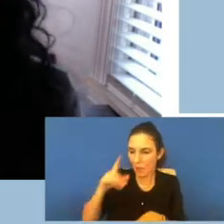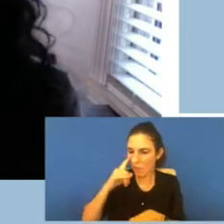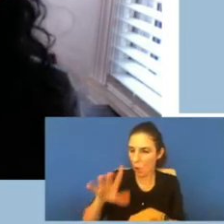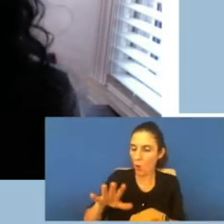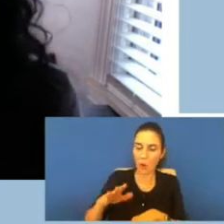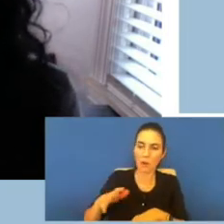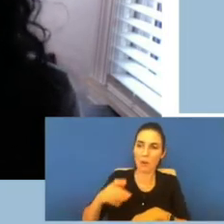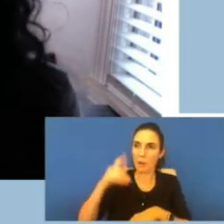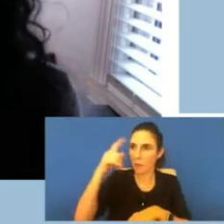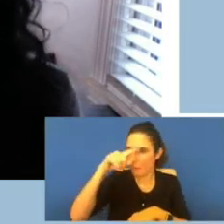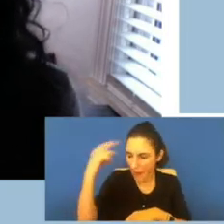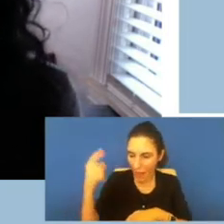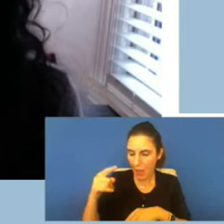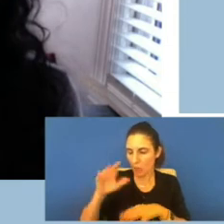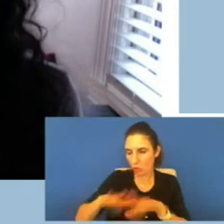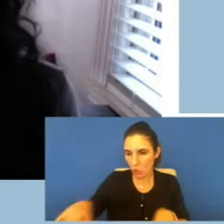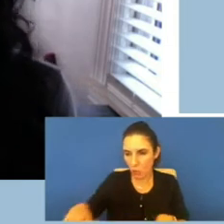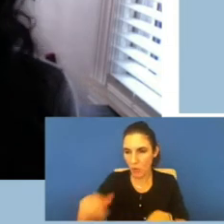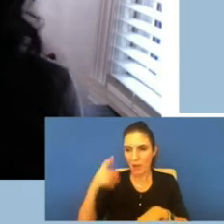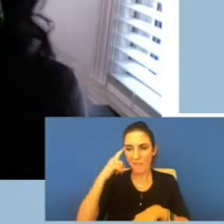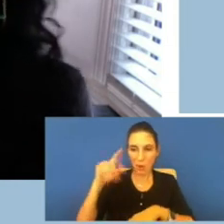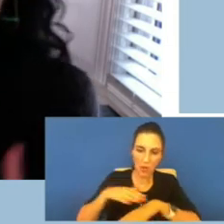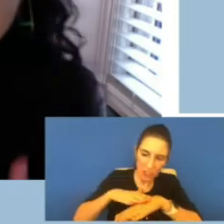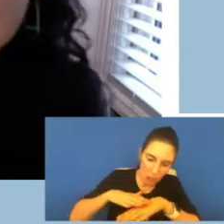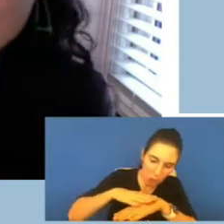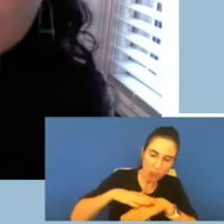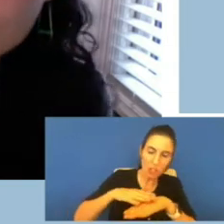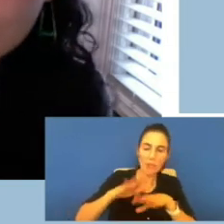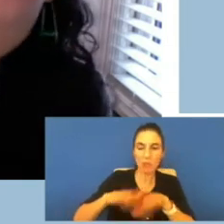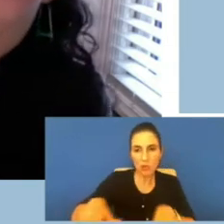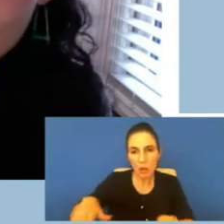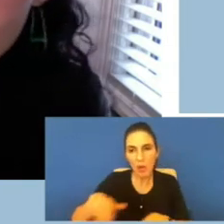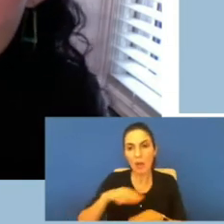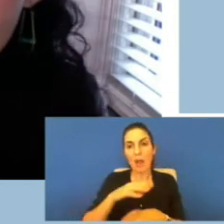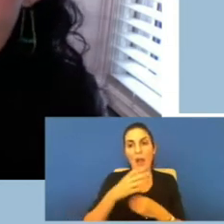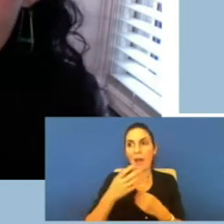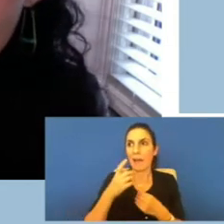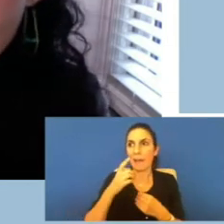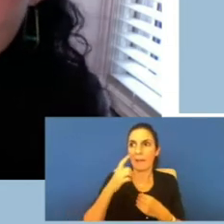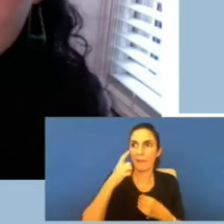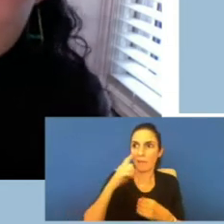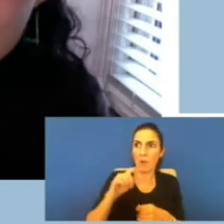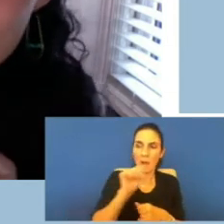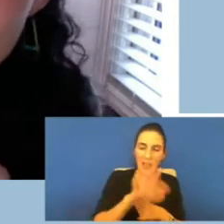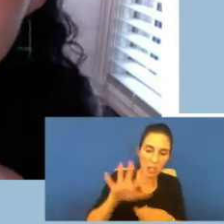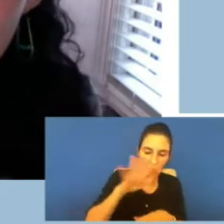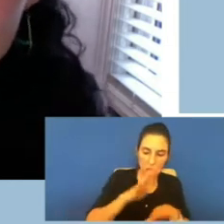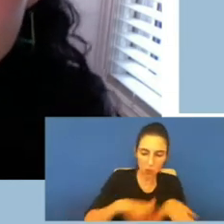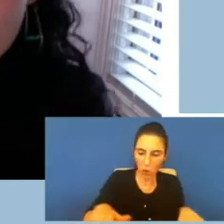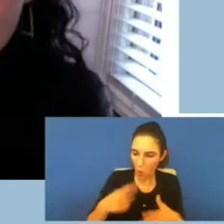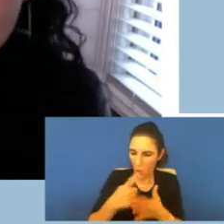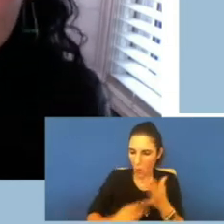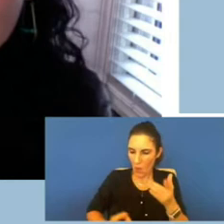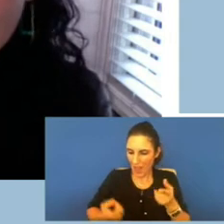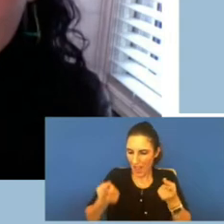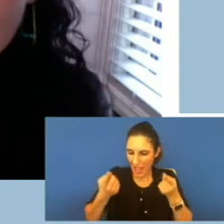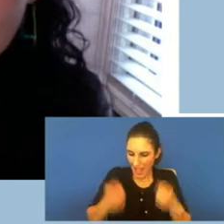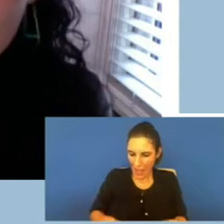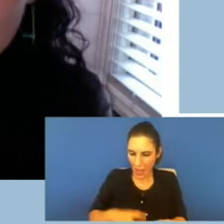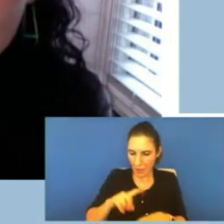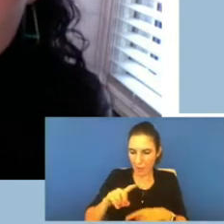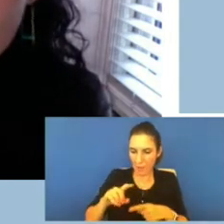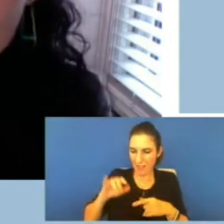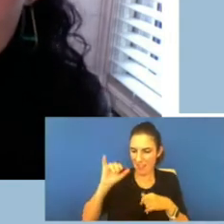children, to Asian American children, Middle Eastern children. Like, what happens when that is the fundamental paradigm for